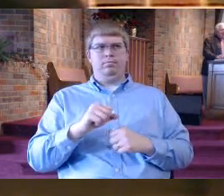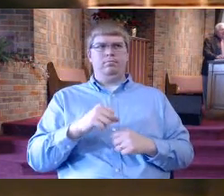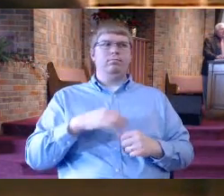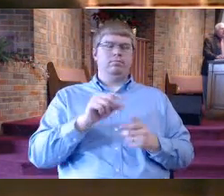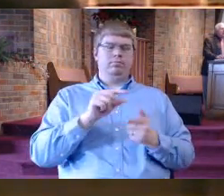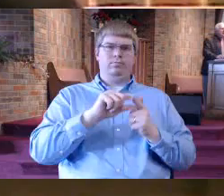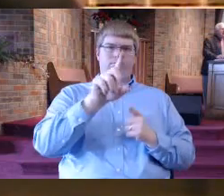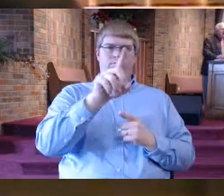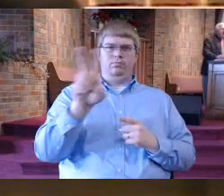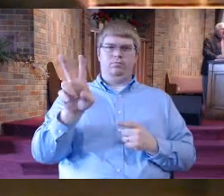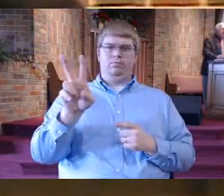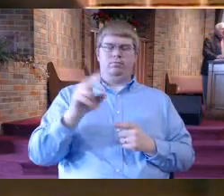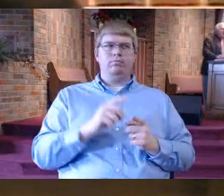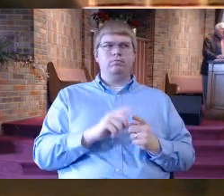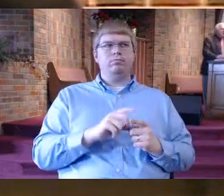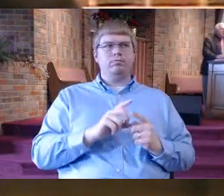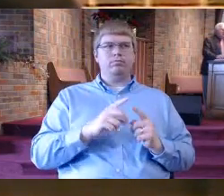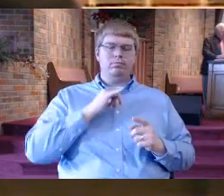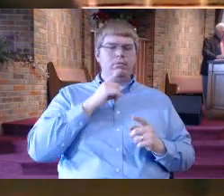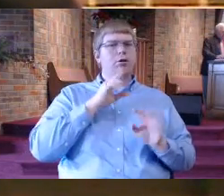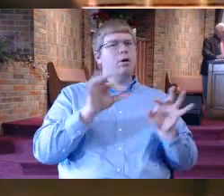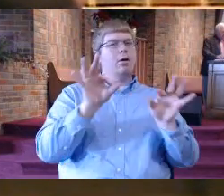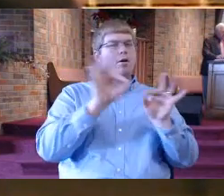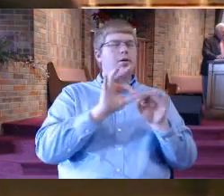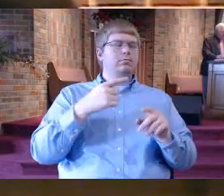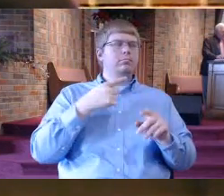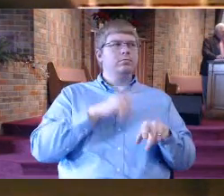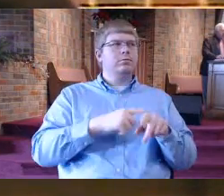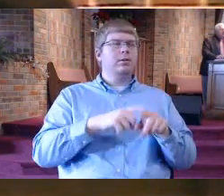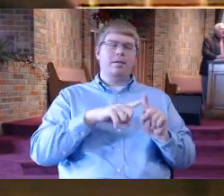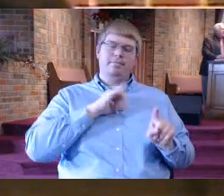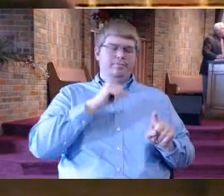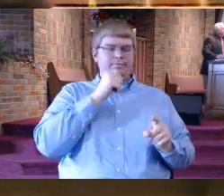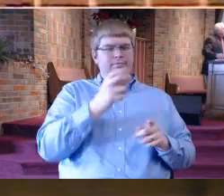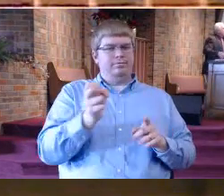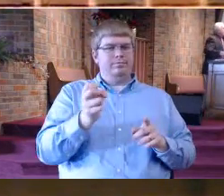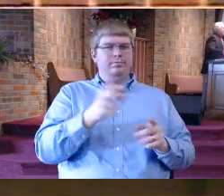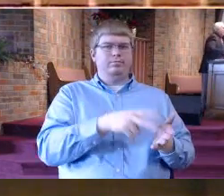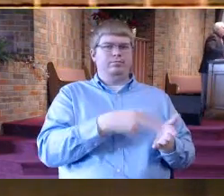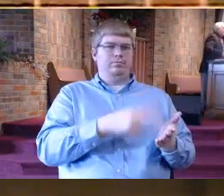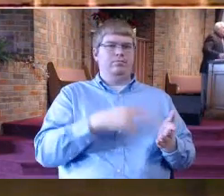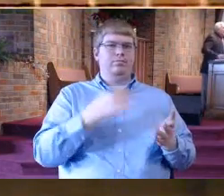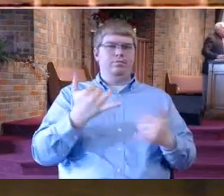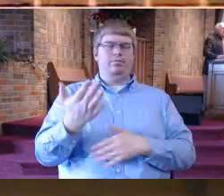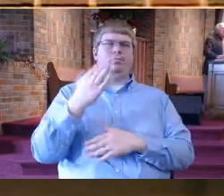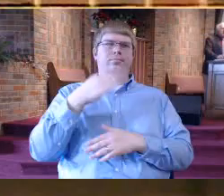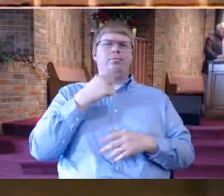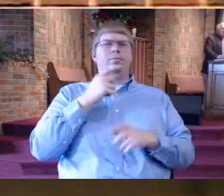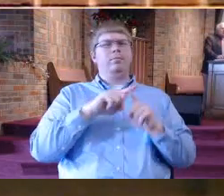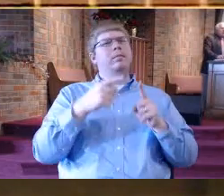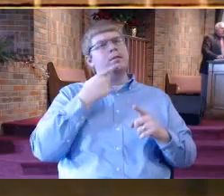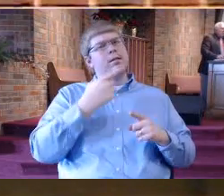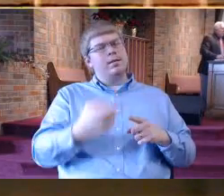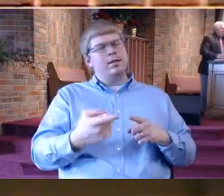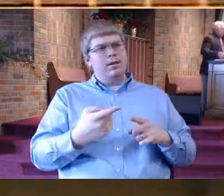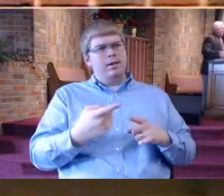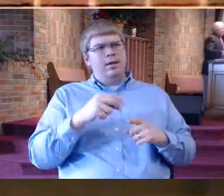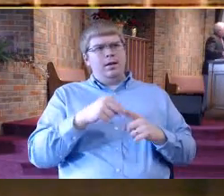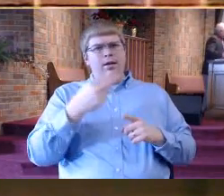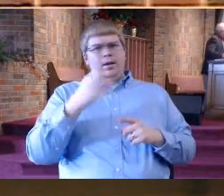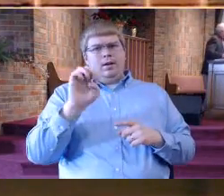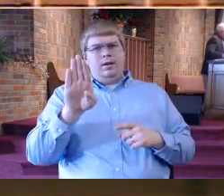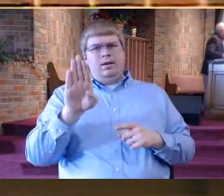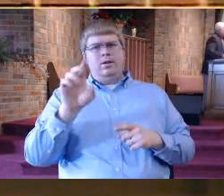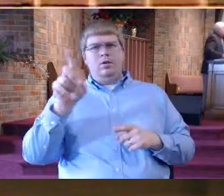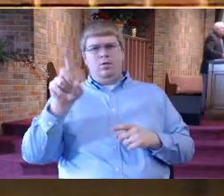our time to go and read it again, but I'll just make reference to it. I won't go and read it. It says in Hebrews chapter 1,